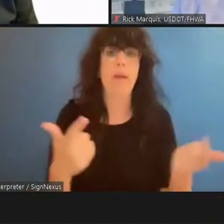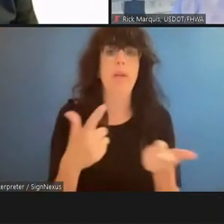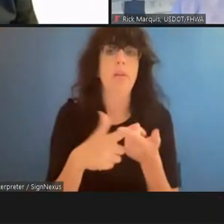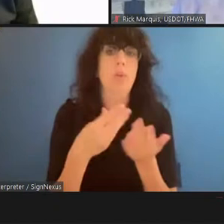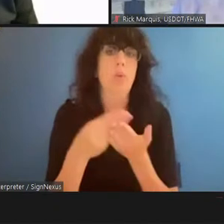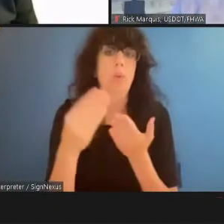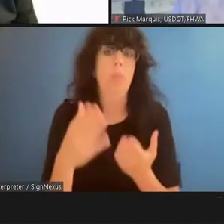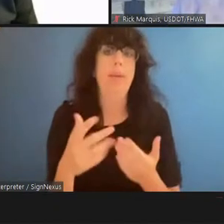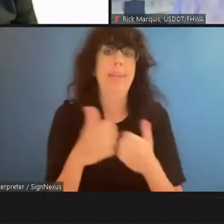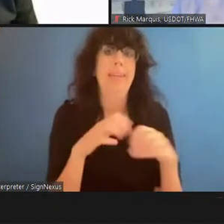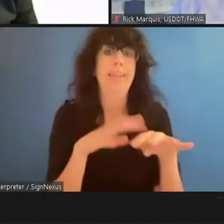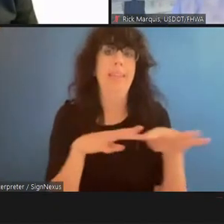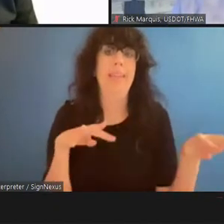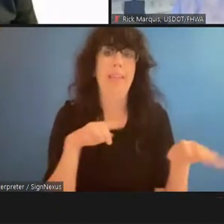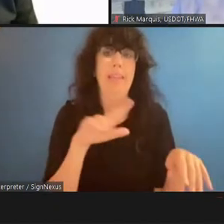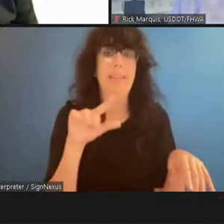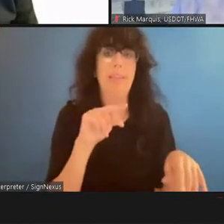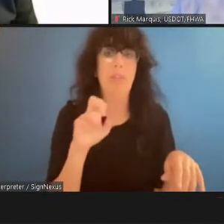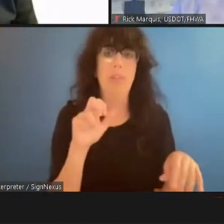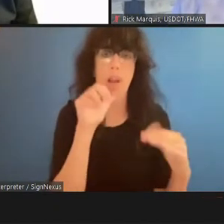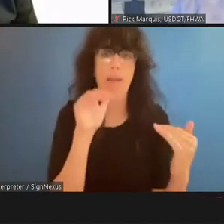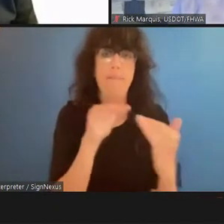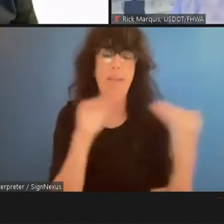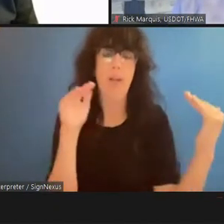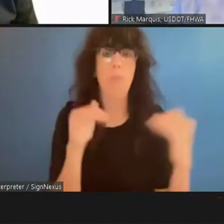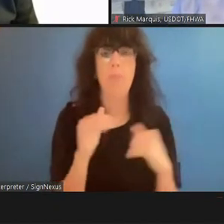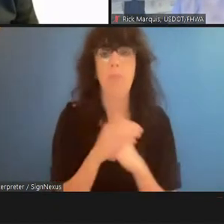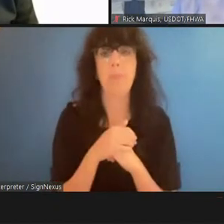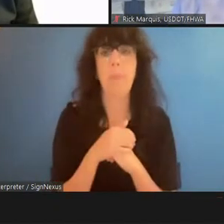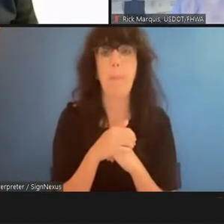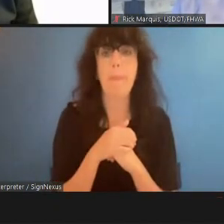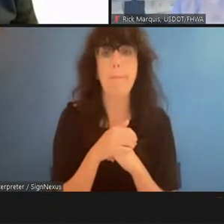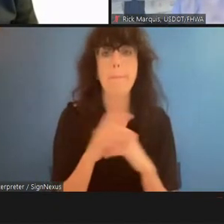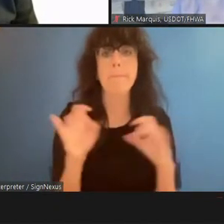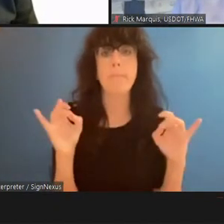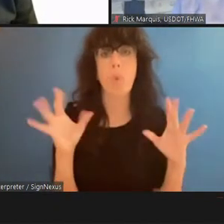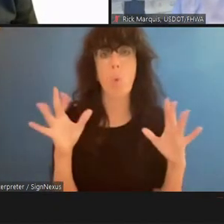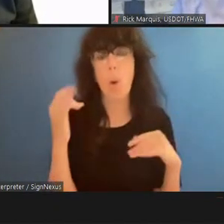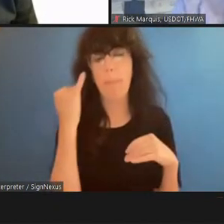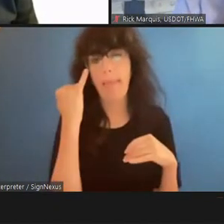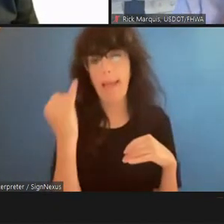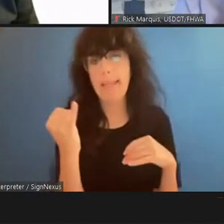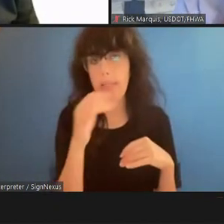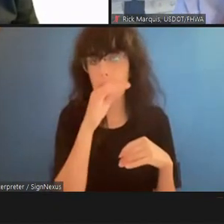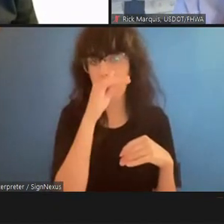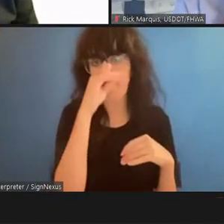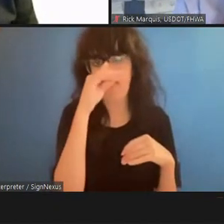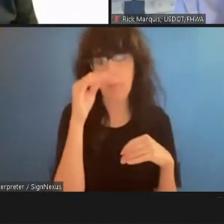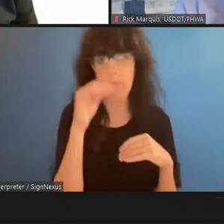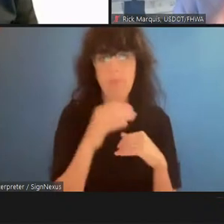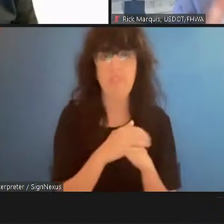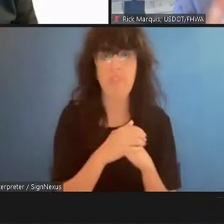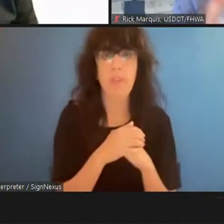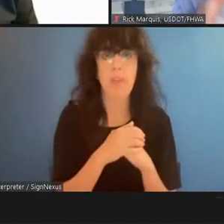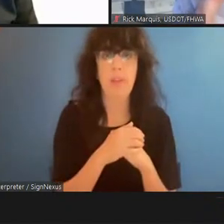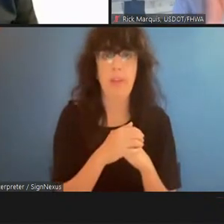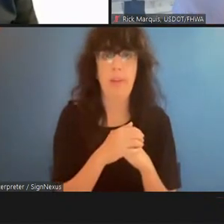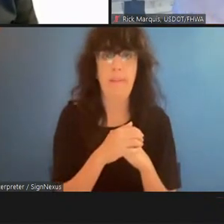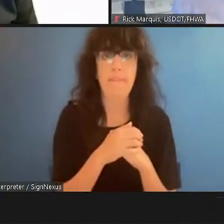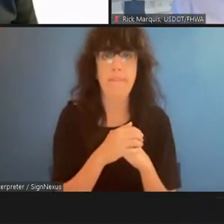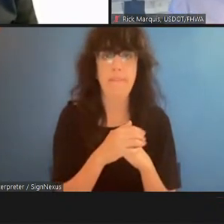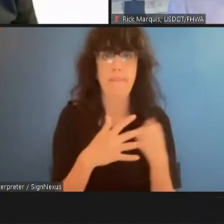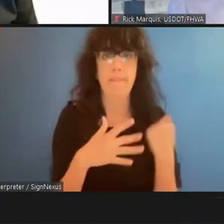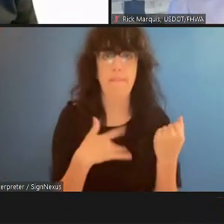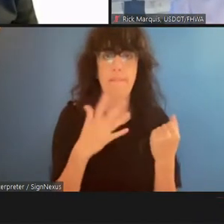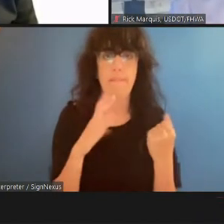the congestion zone and it's just not fair so i think this is a horrible idea i believe that your your idea of um